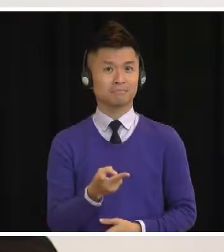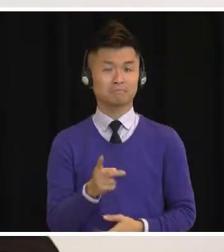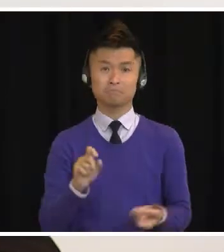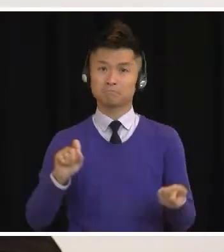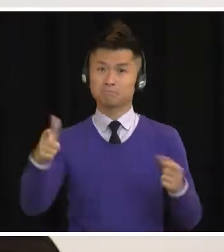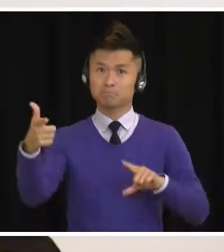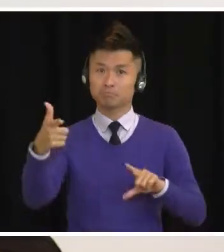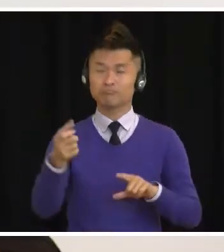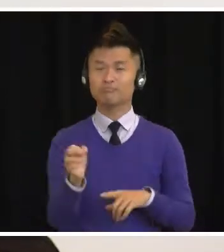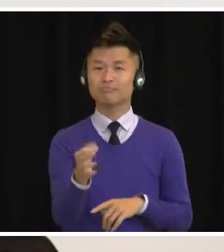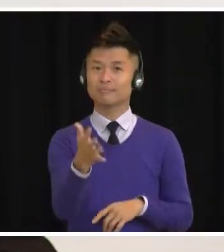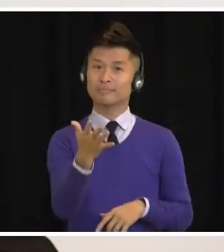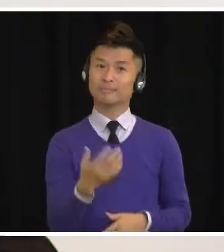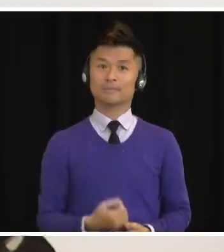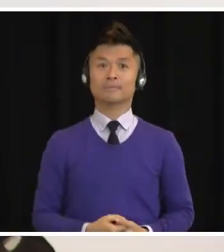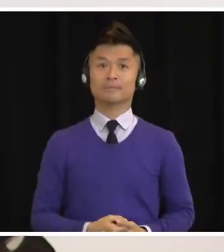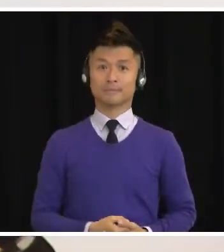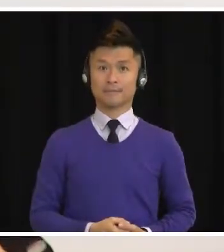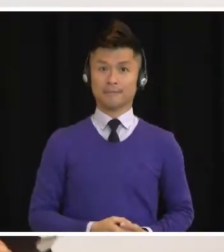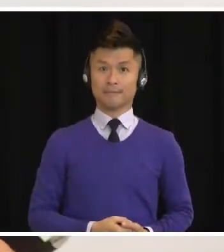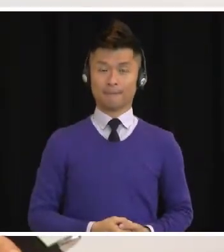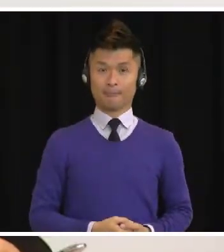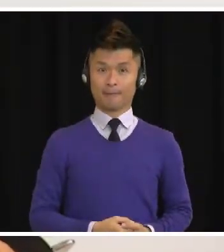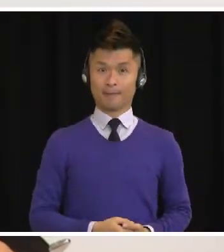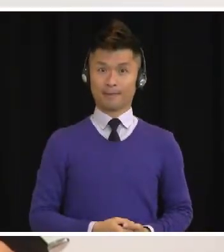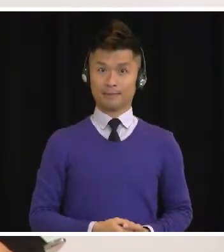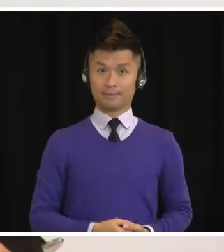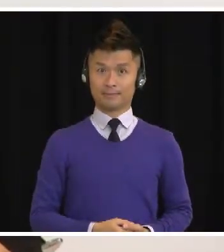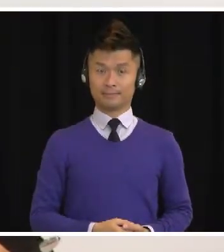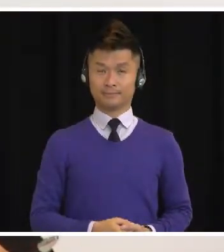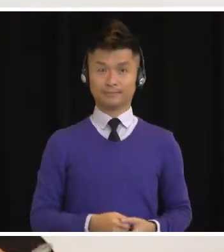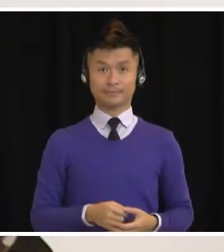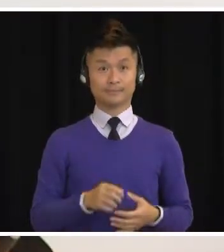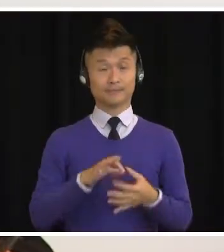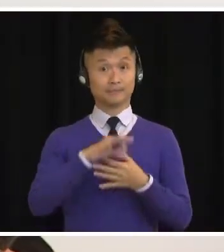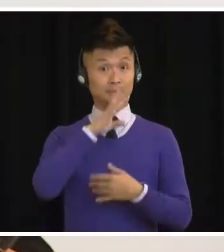of termination of the special protection measures.